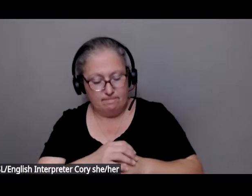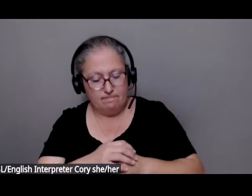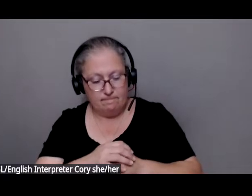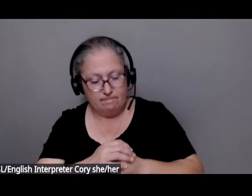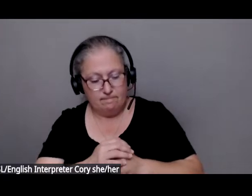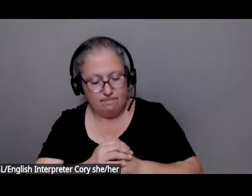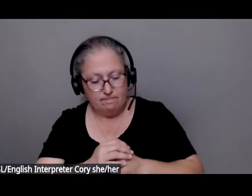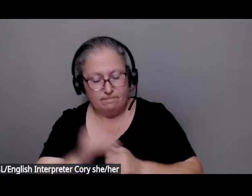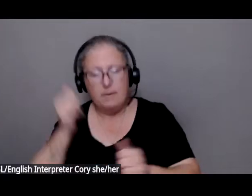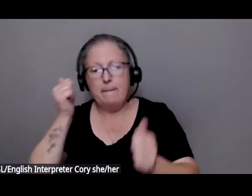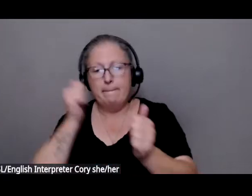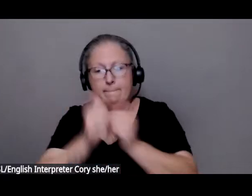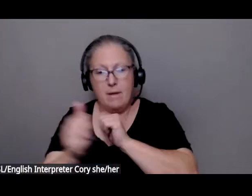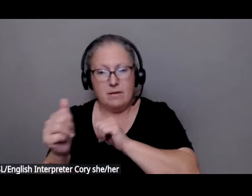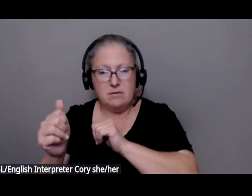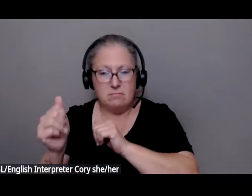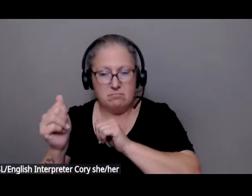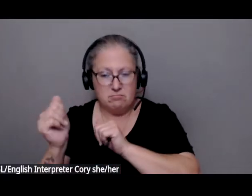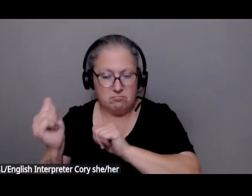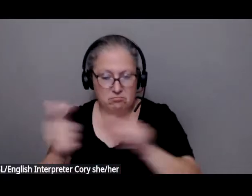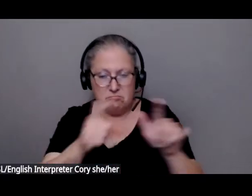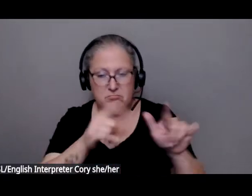Passes unanimously.